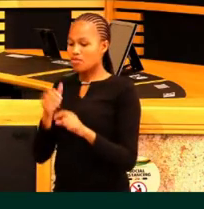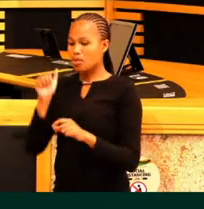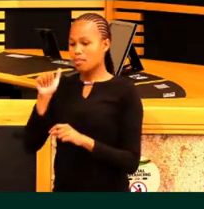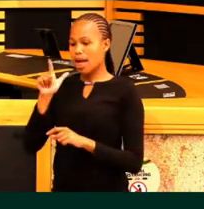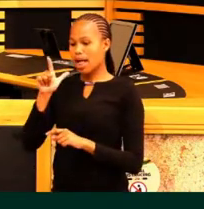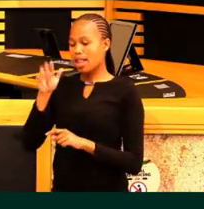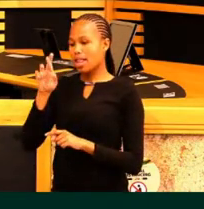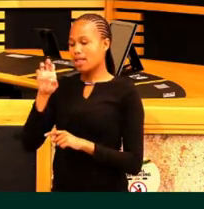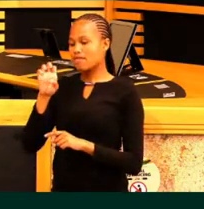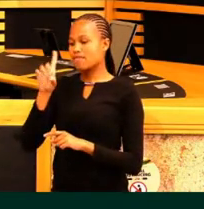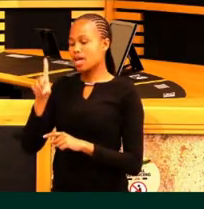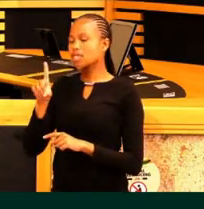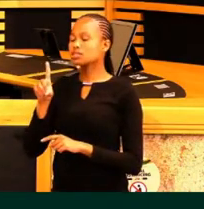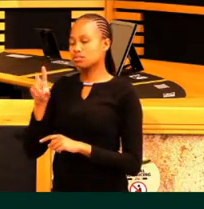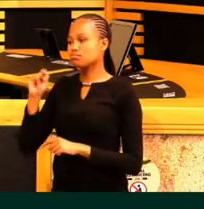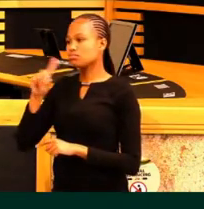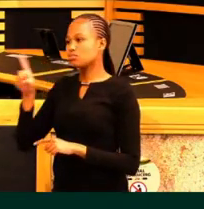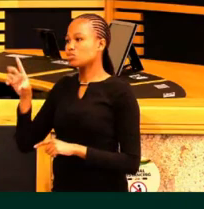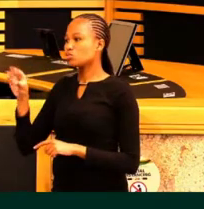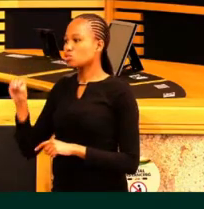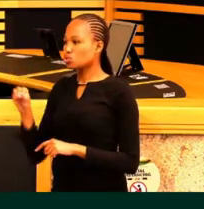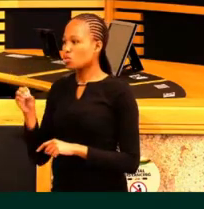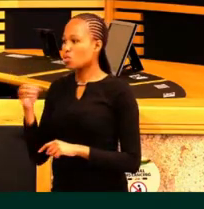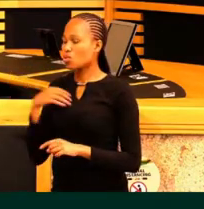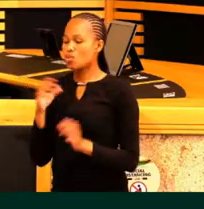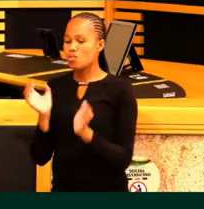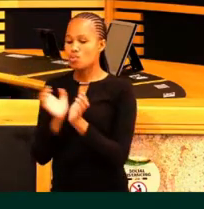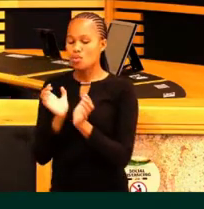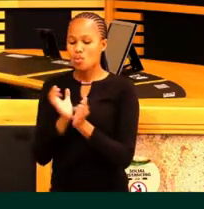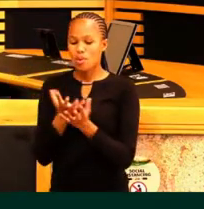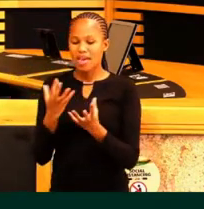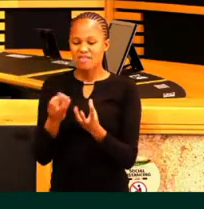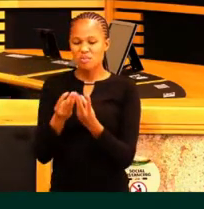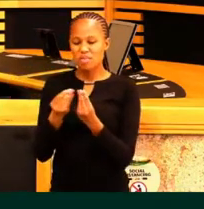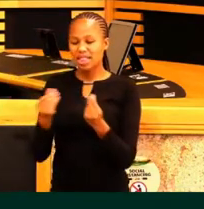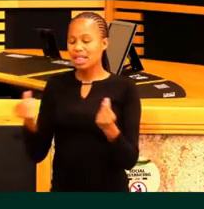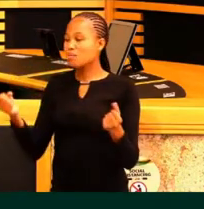where it's the area regarded with um